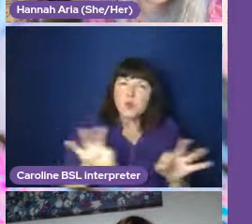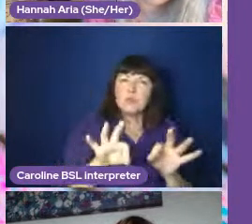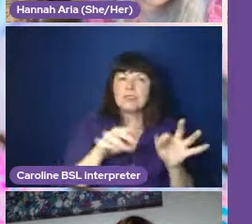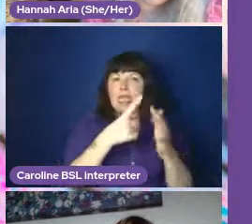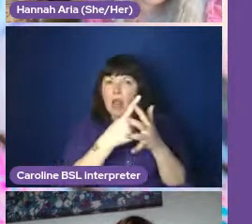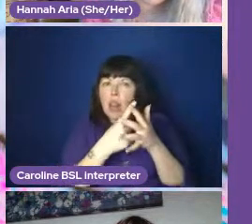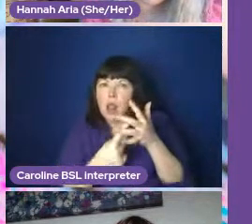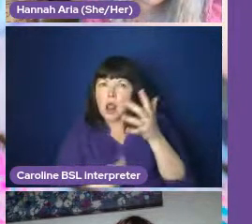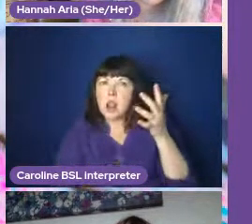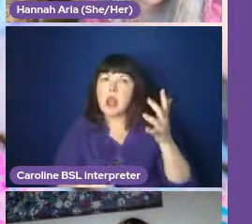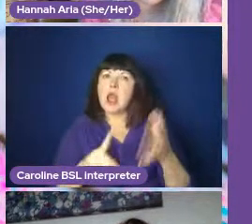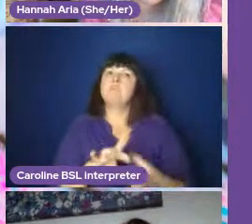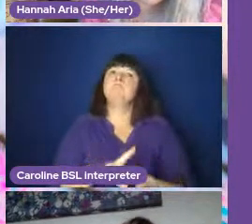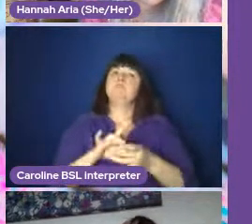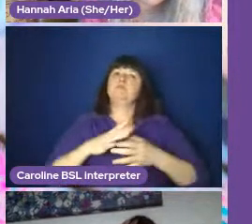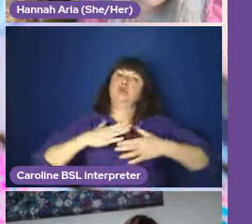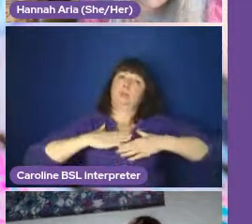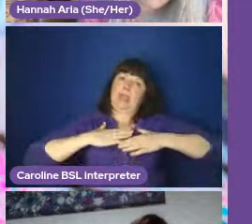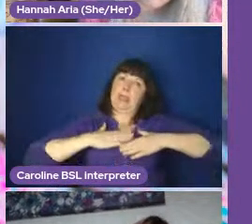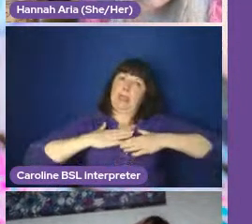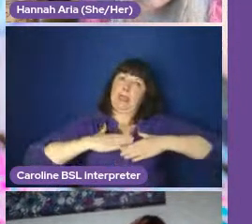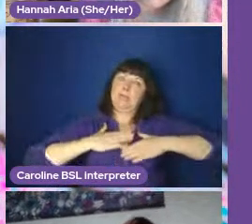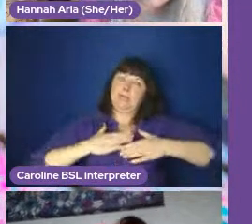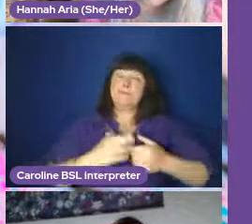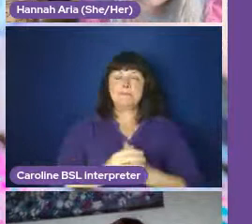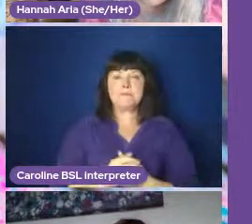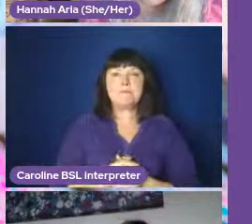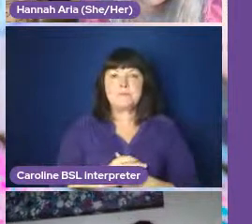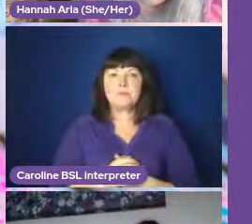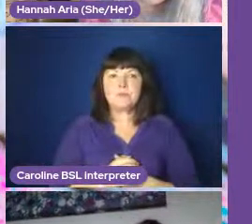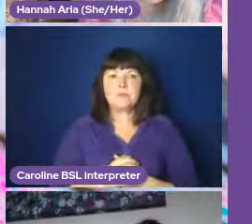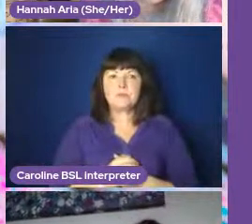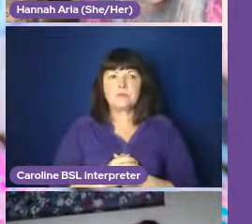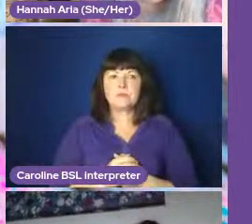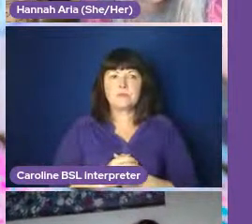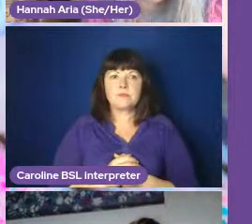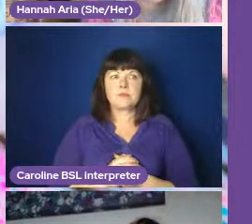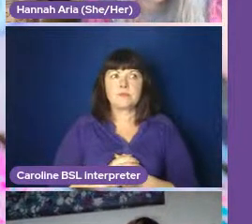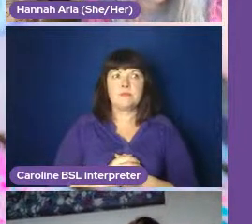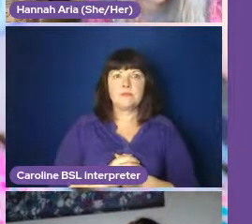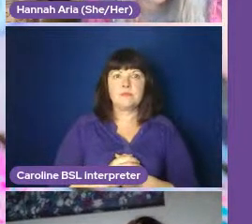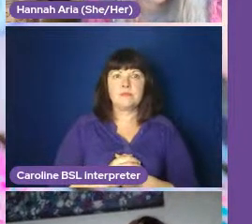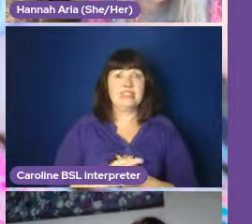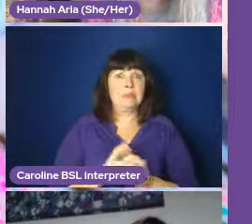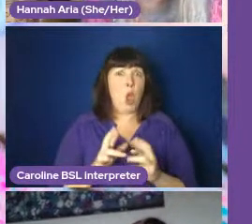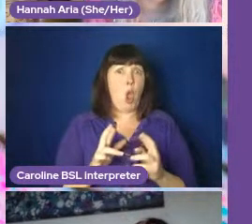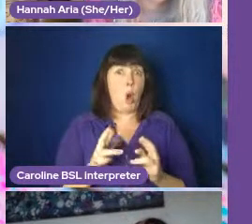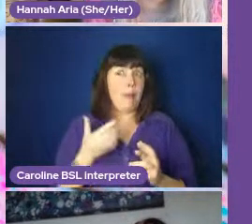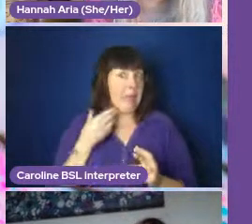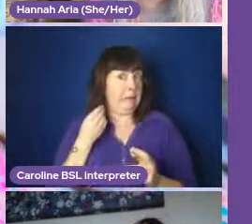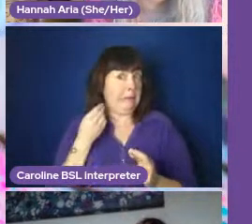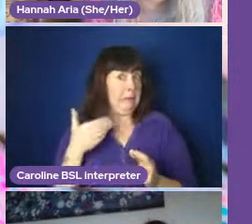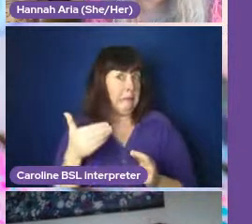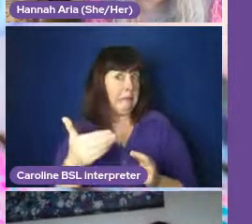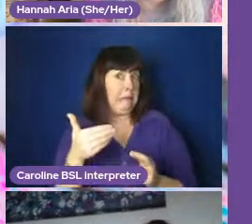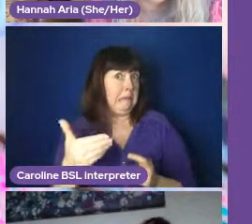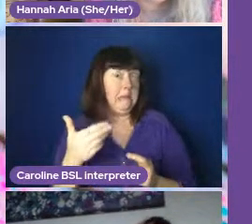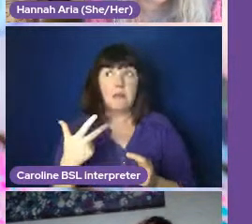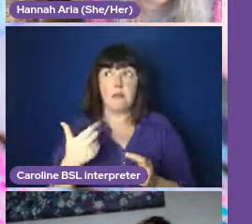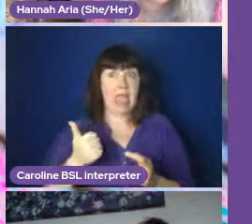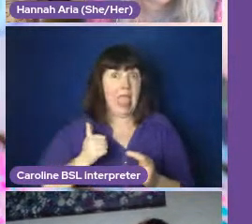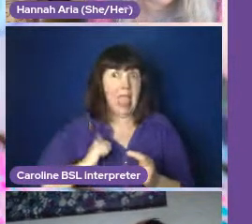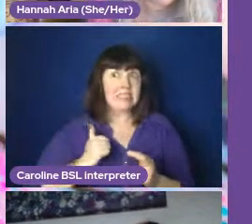So yeah. And I'm like everybody else, I'm anticipating a hair salon appointment, so there's my silver, not